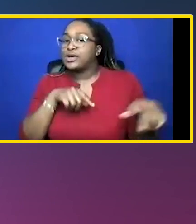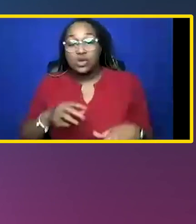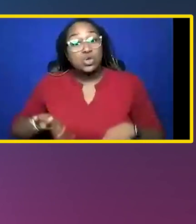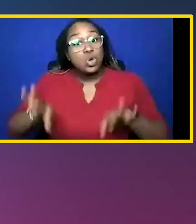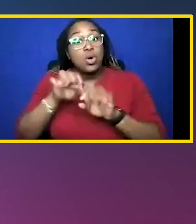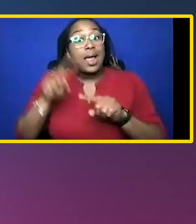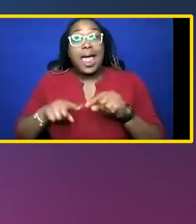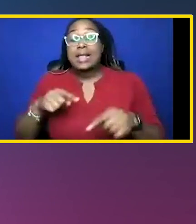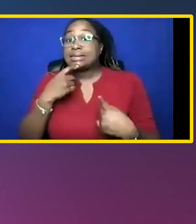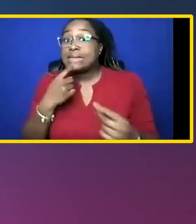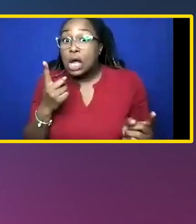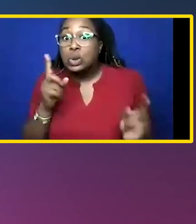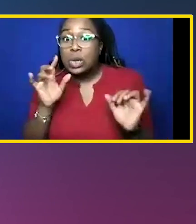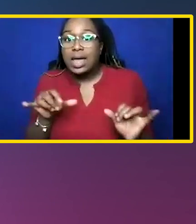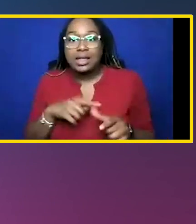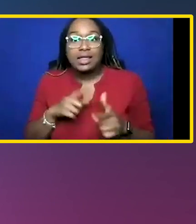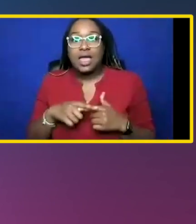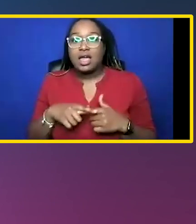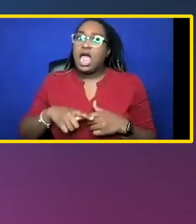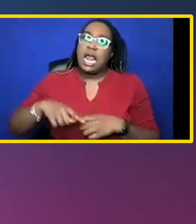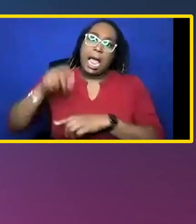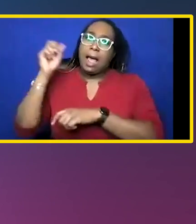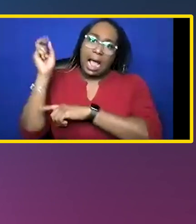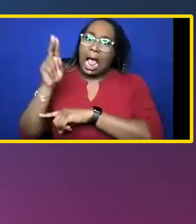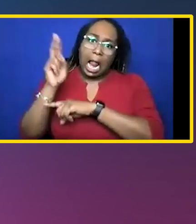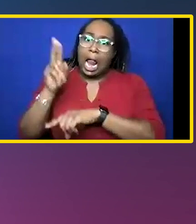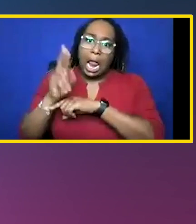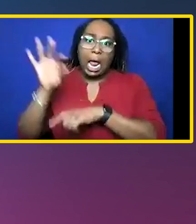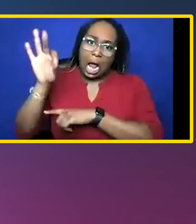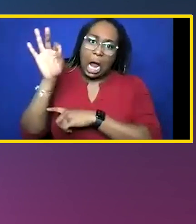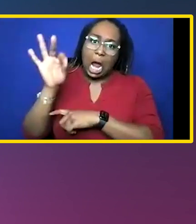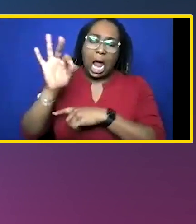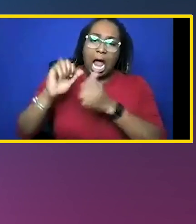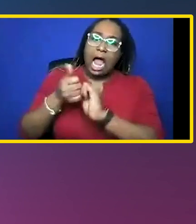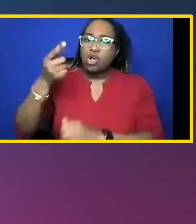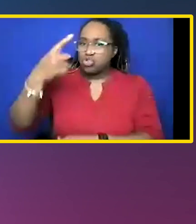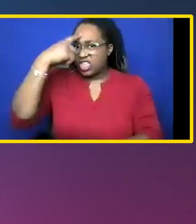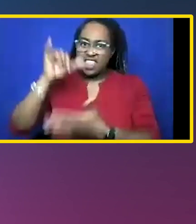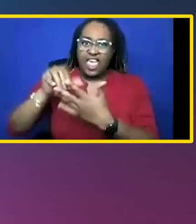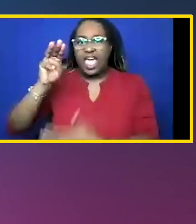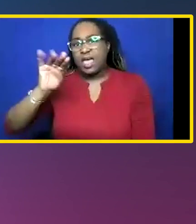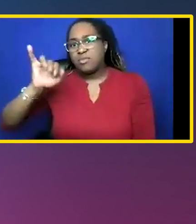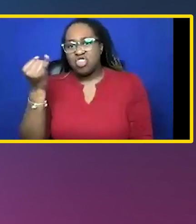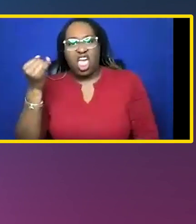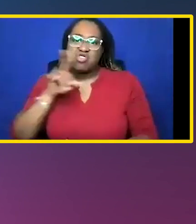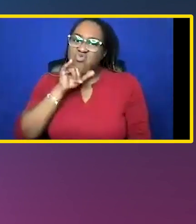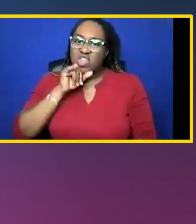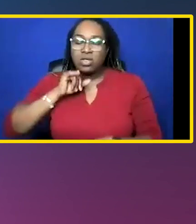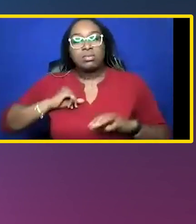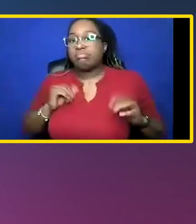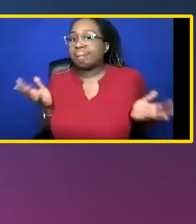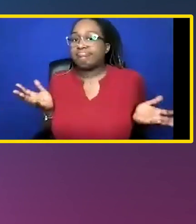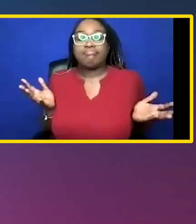I can't just come out and say that and then browbeat you and say, how could you possibly think that MJ is the GOAT? But I'd be like,